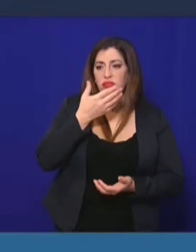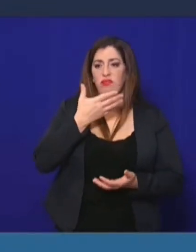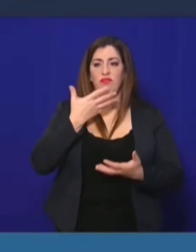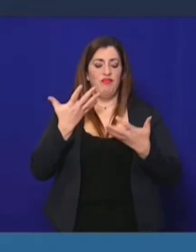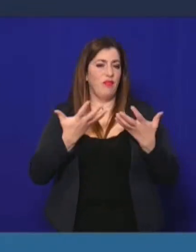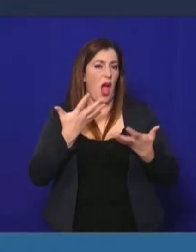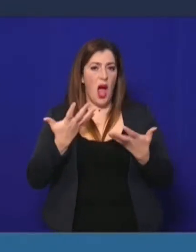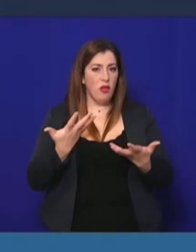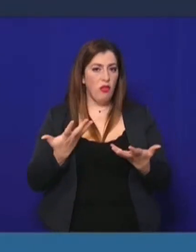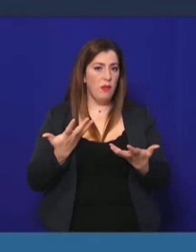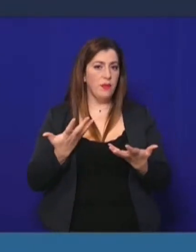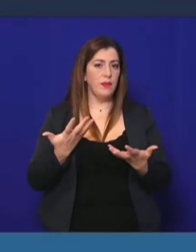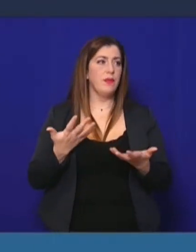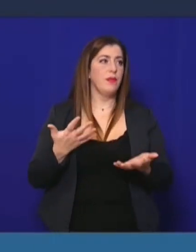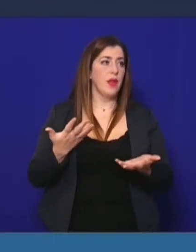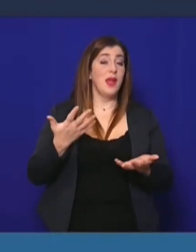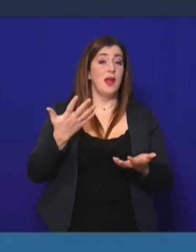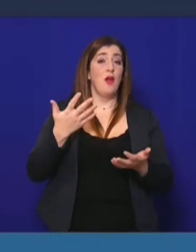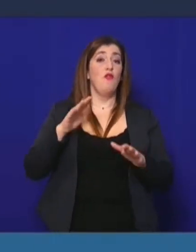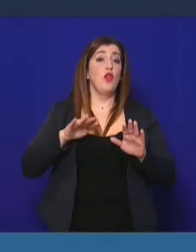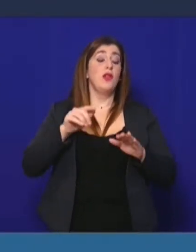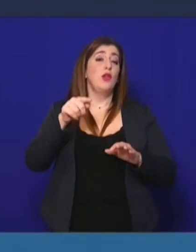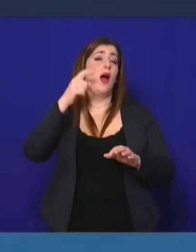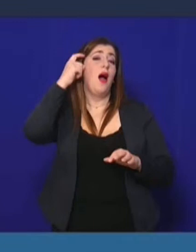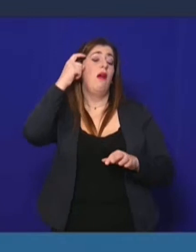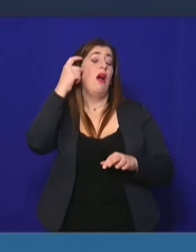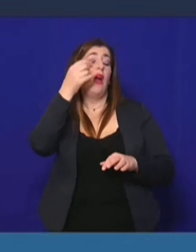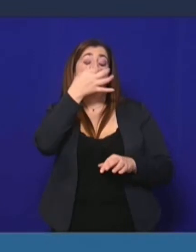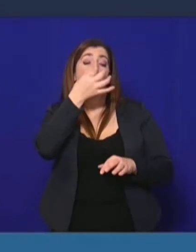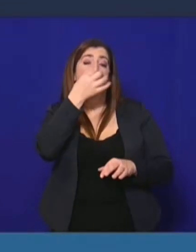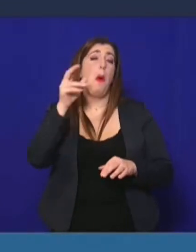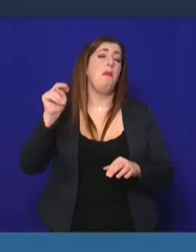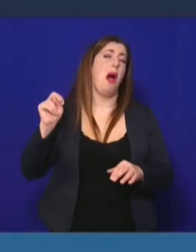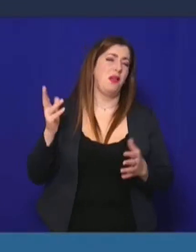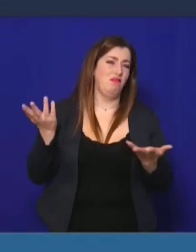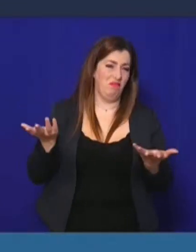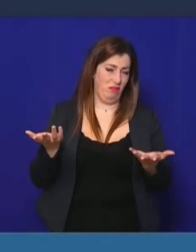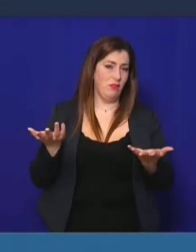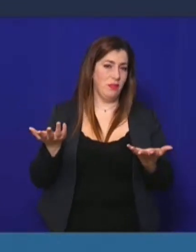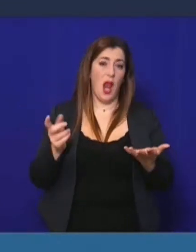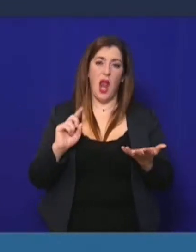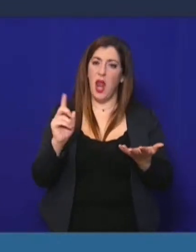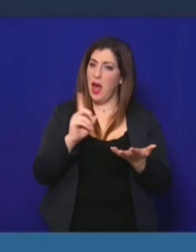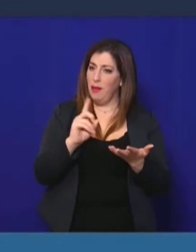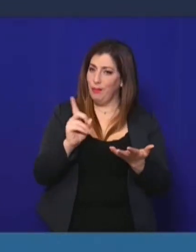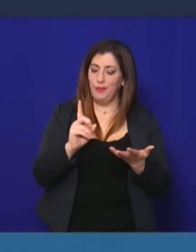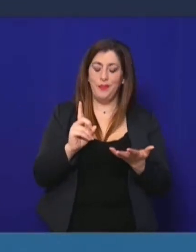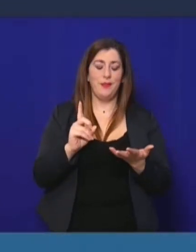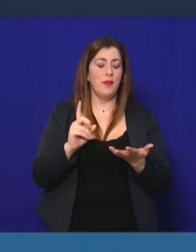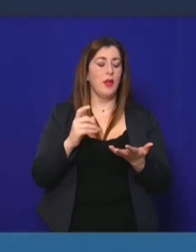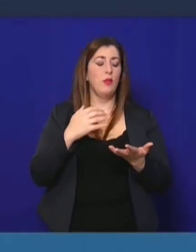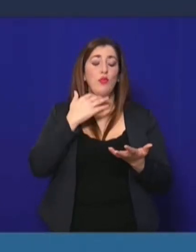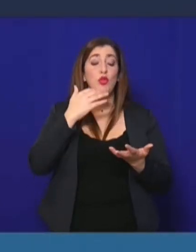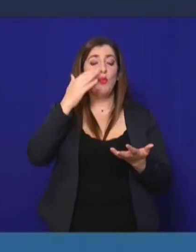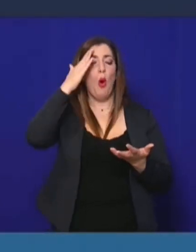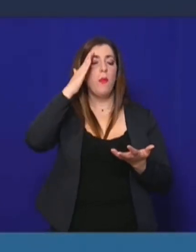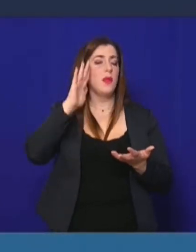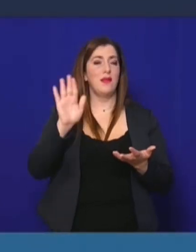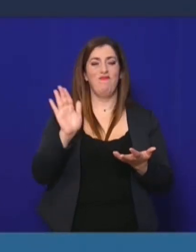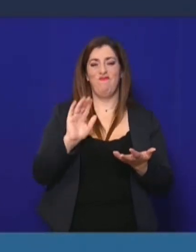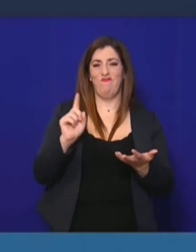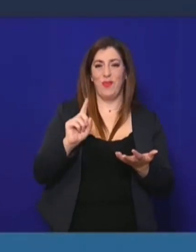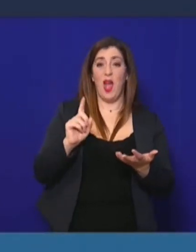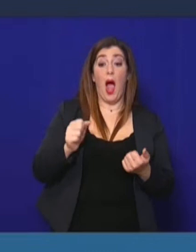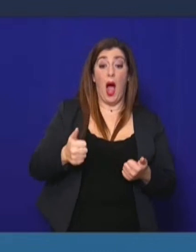nies jassoċjawhom ma' irjaħat komuni. Importanti li f'dan iż-żmien ukoll li nafu li għad għandna